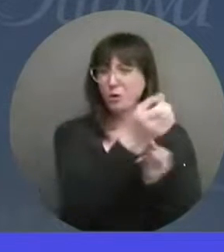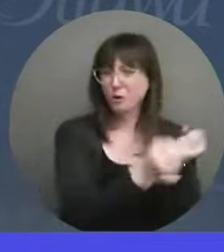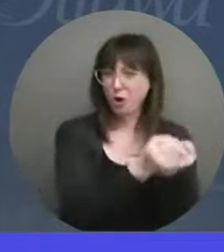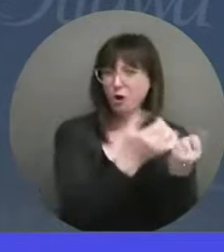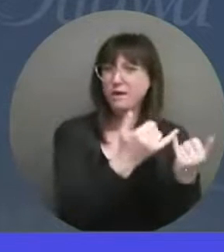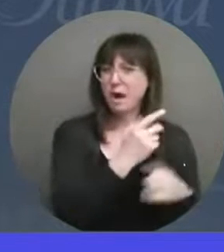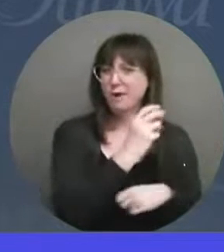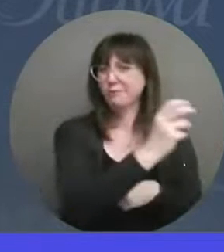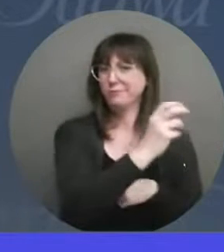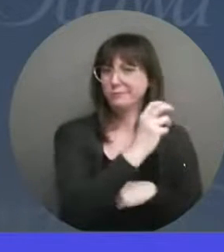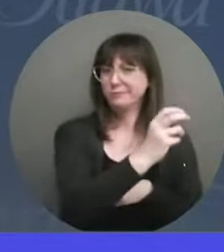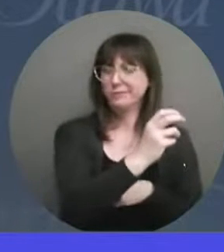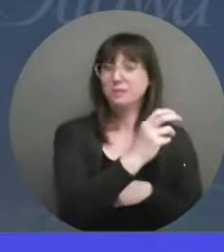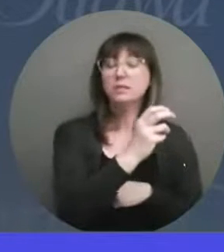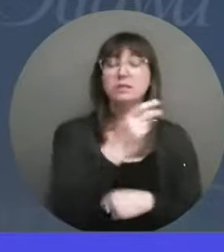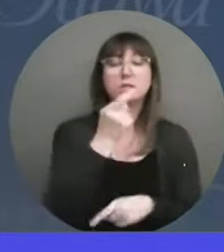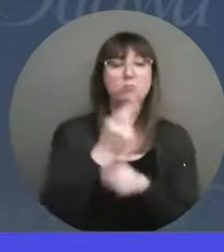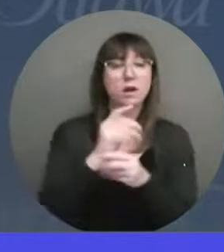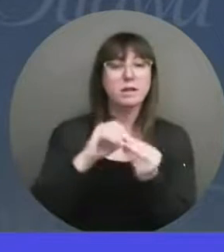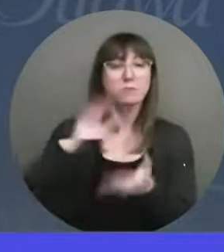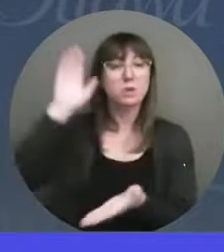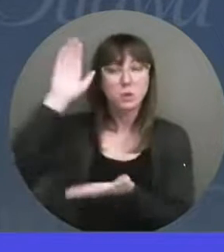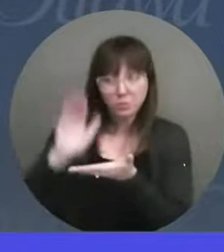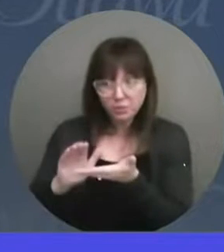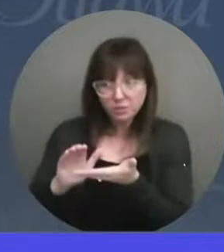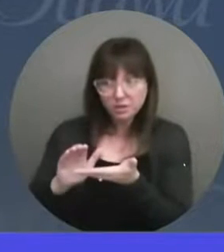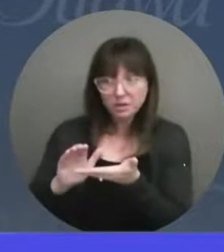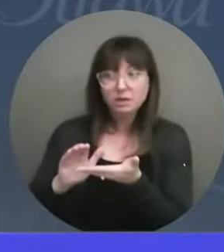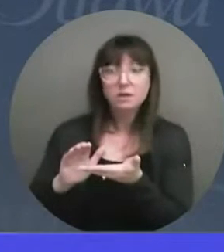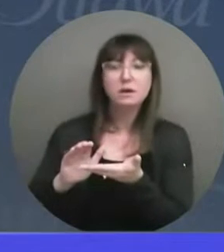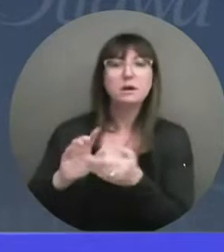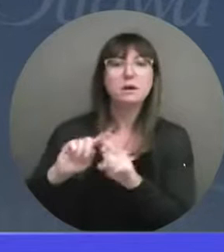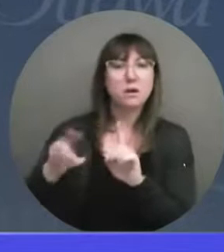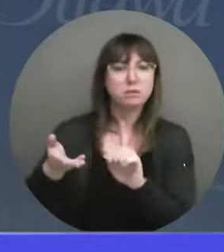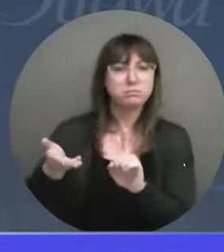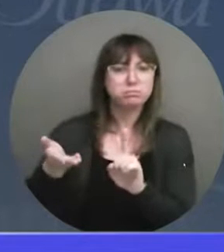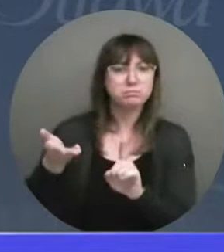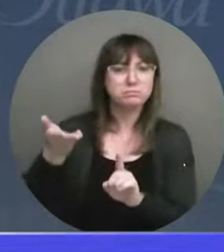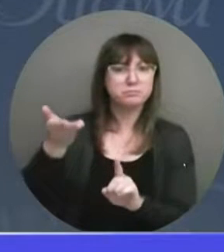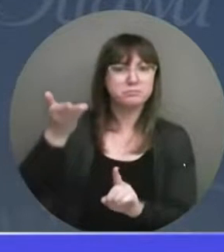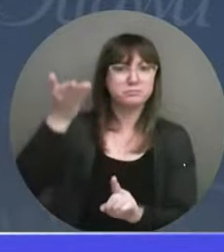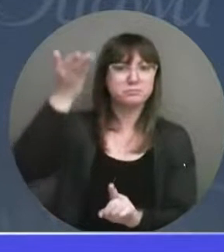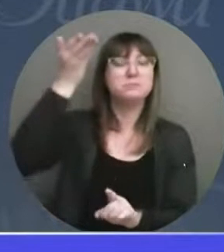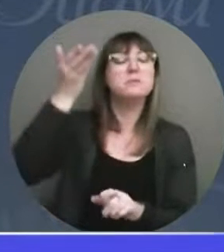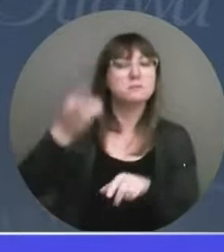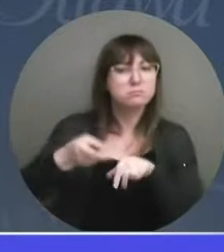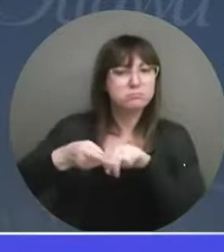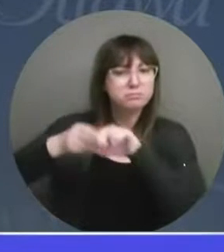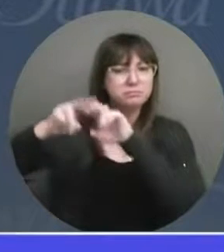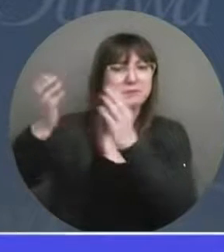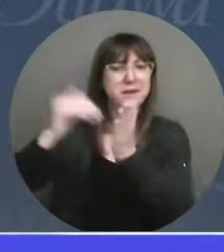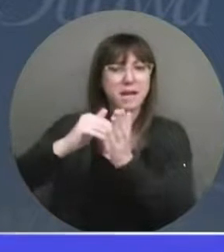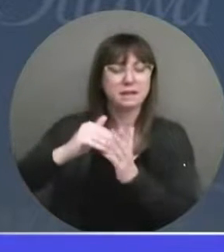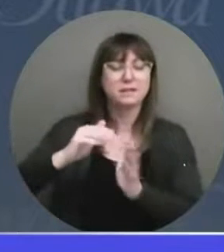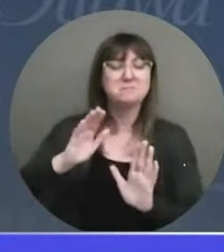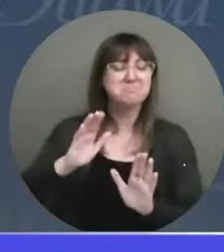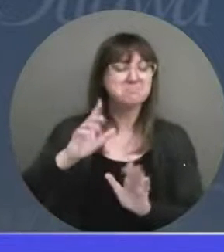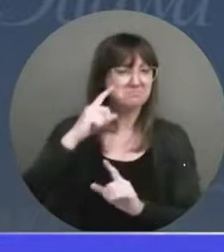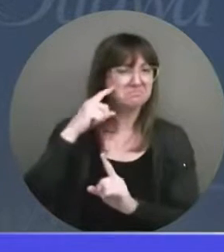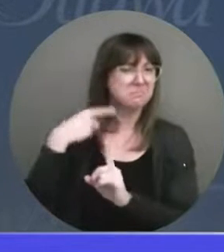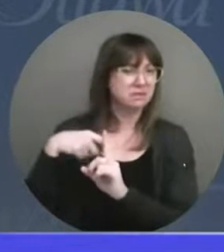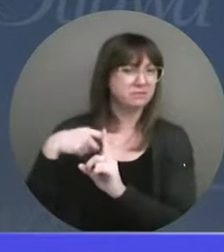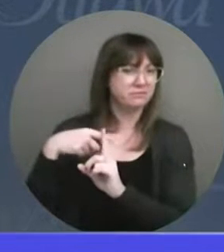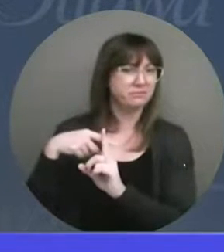went down, and they went down significantly, but they came back up over a number of years. So we're very much in the long game when it comes